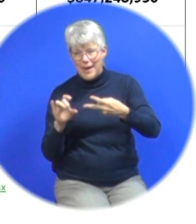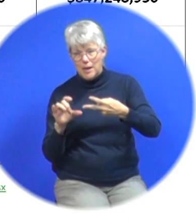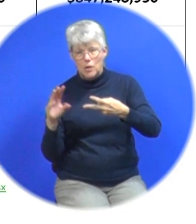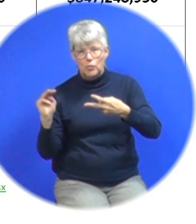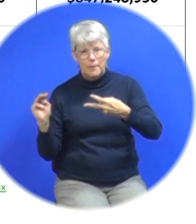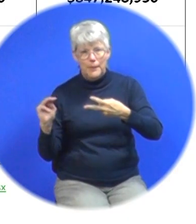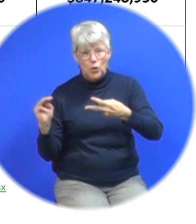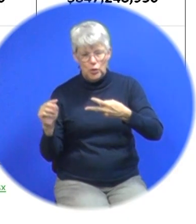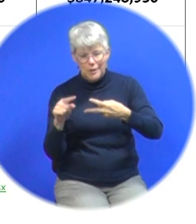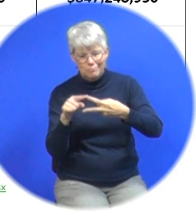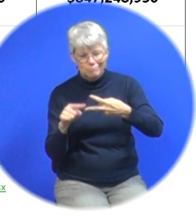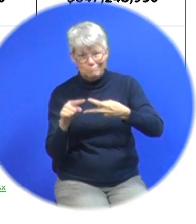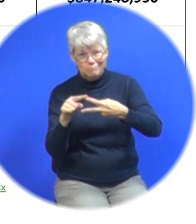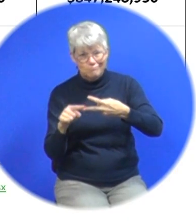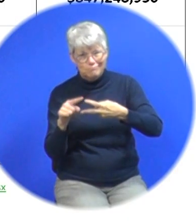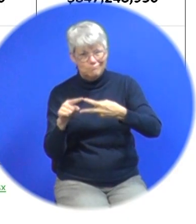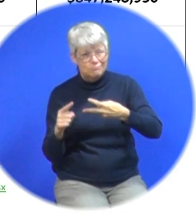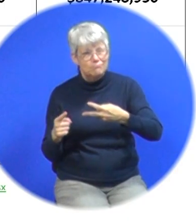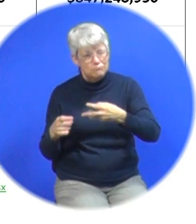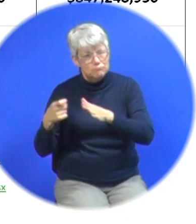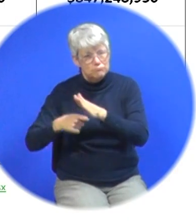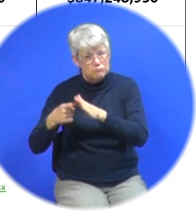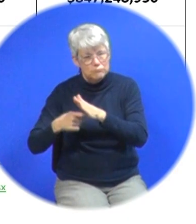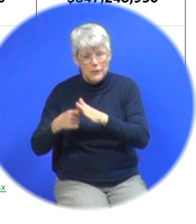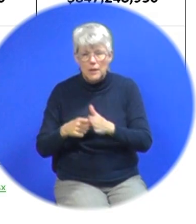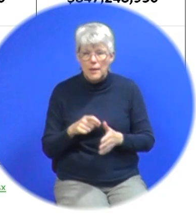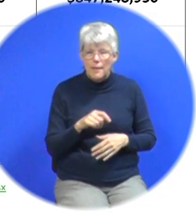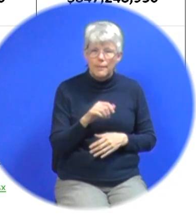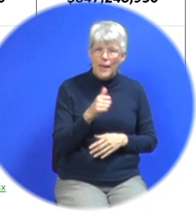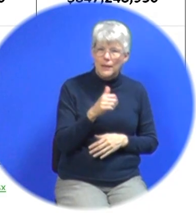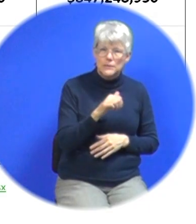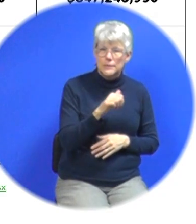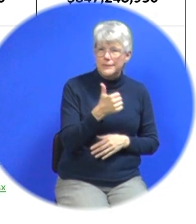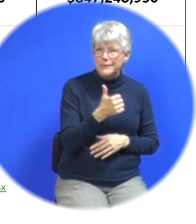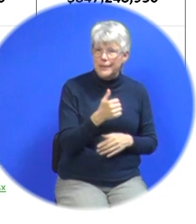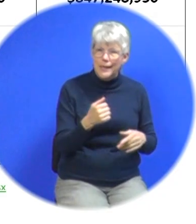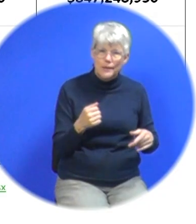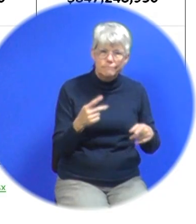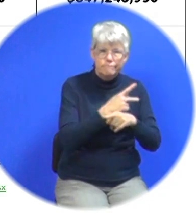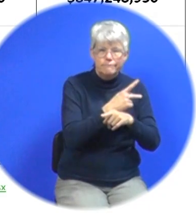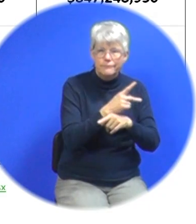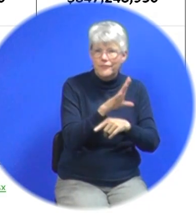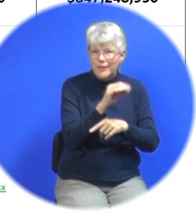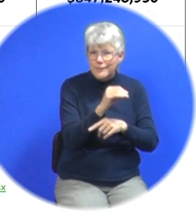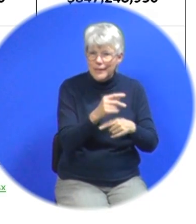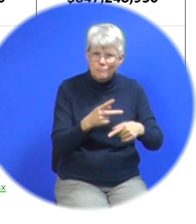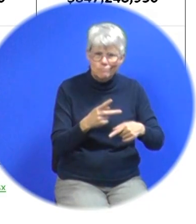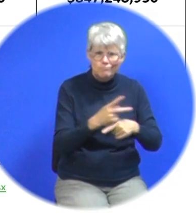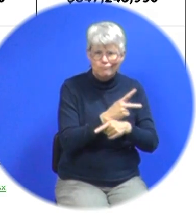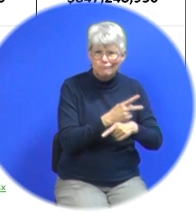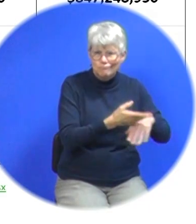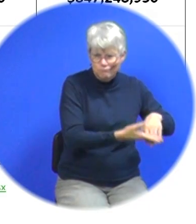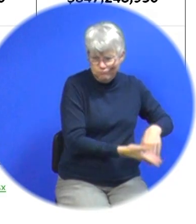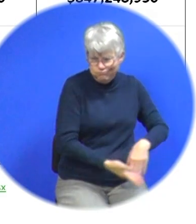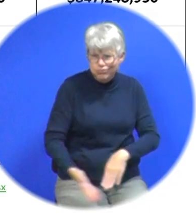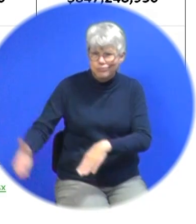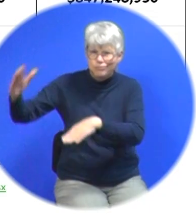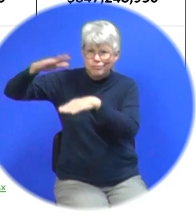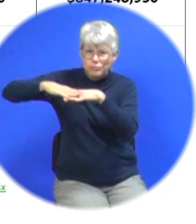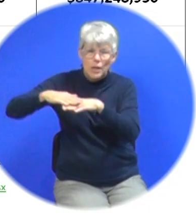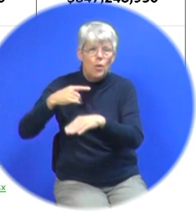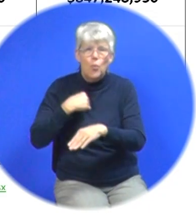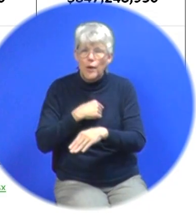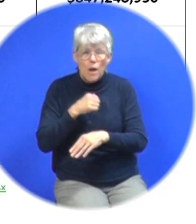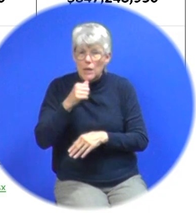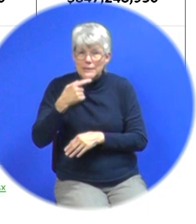problem. Now, that's a 10 to 50 times increase over that 20-year period. We're not saying we accept those